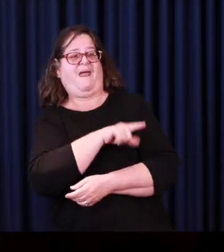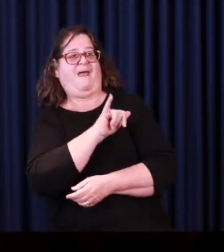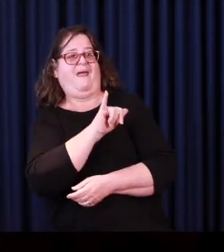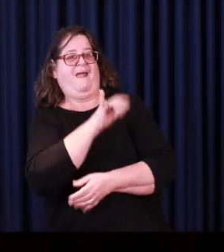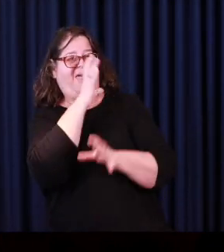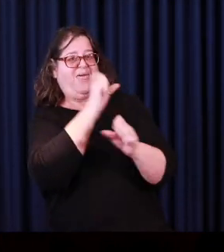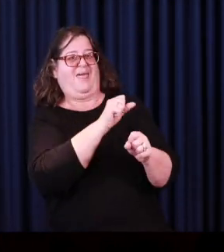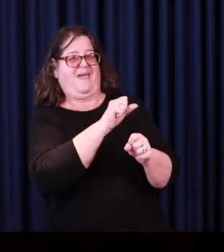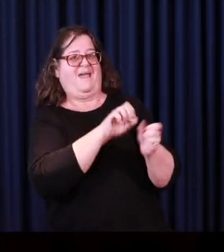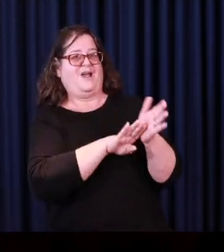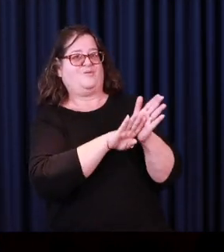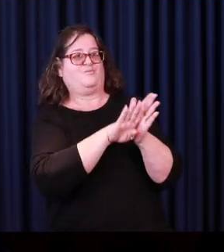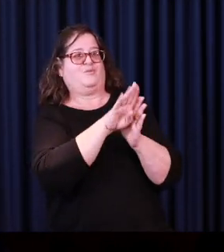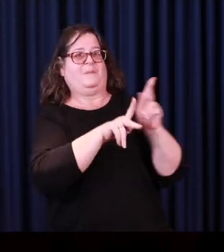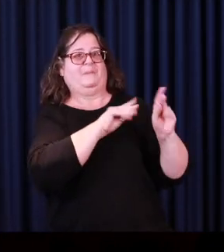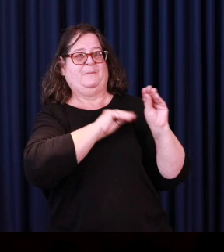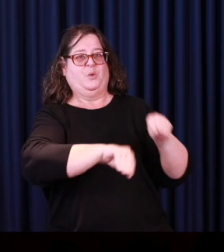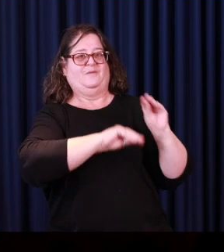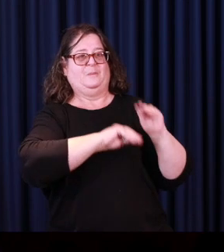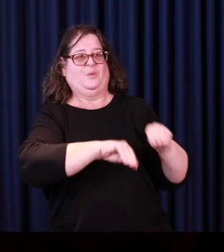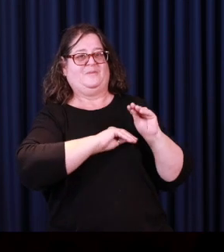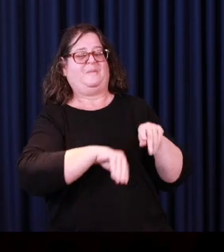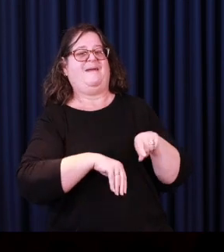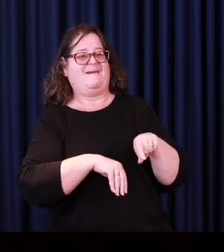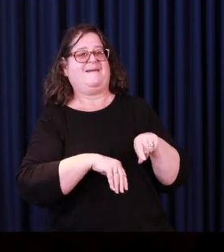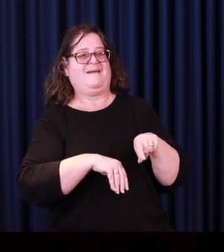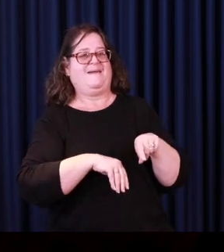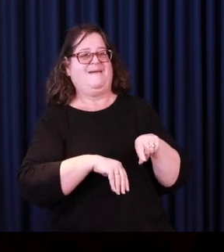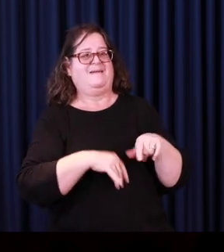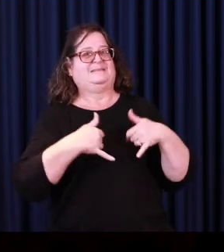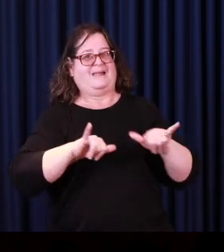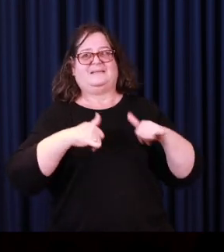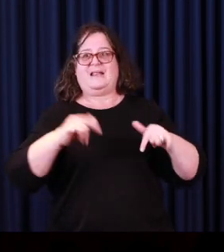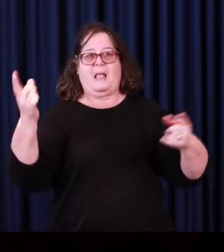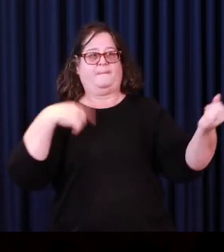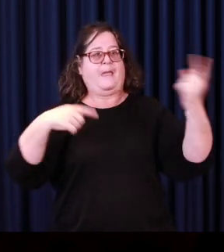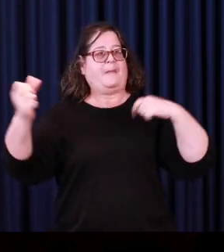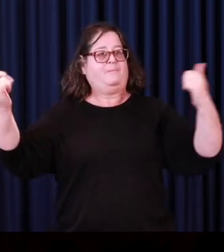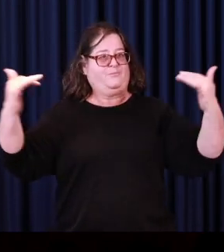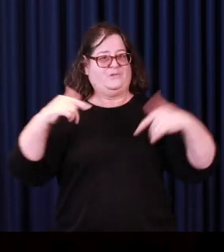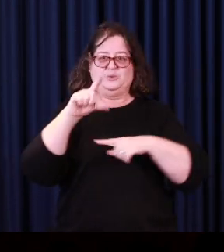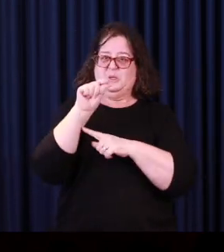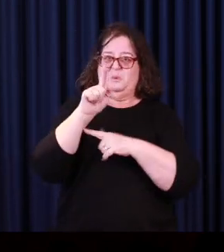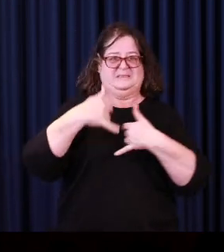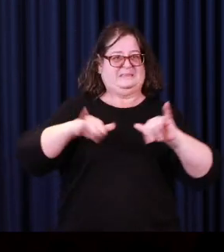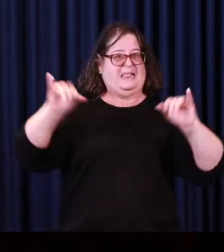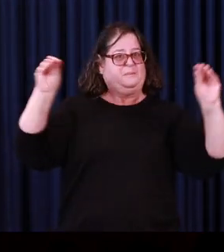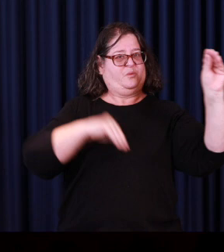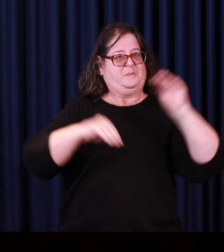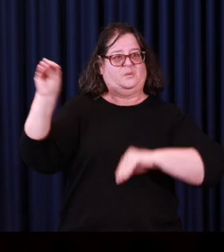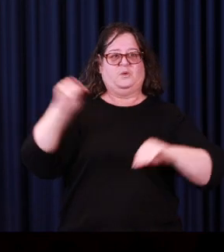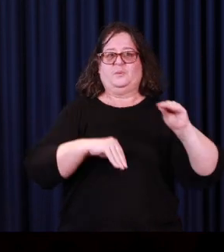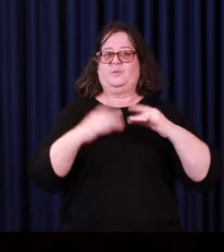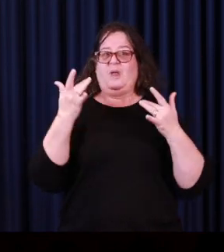destination. And they're still coming to Arizona in 2021 because during the pandemic, we